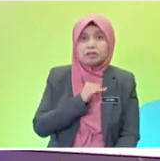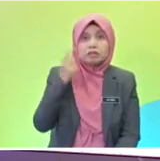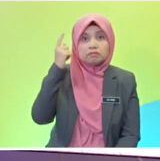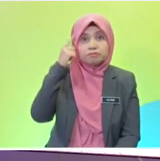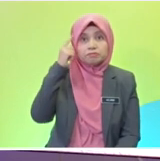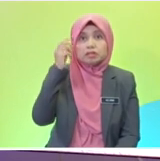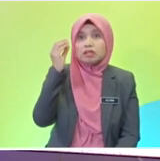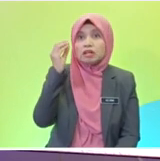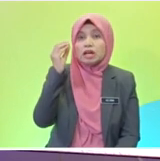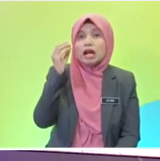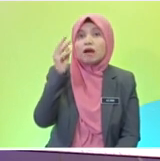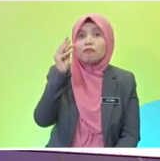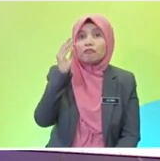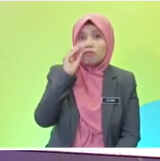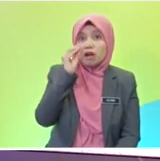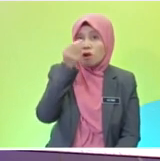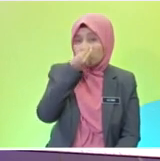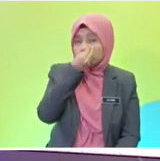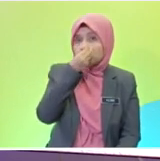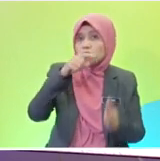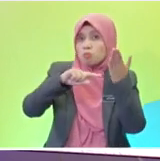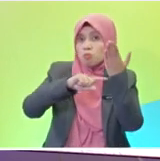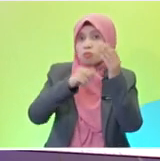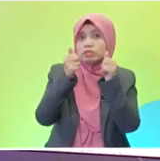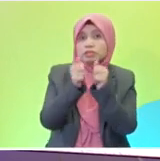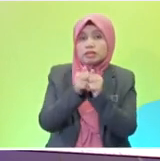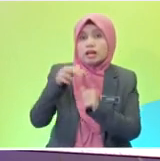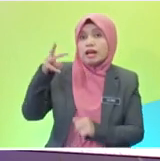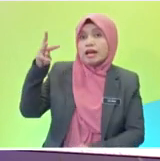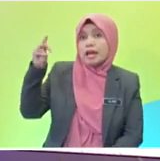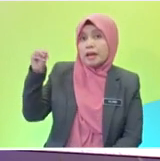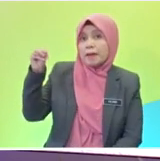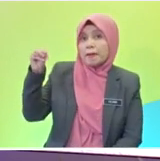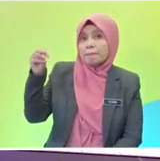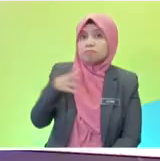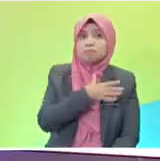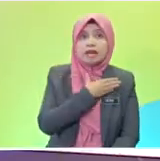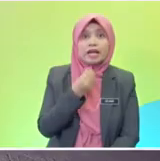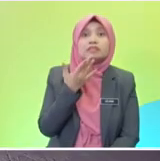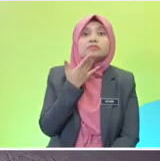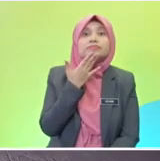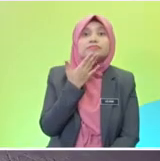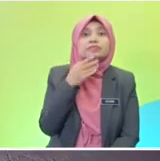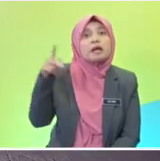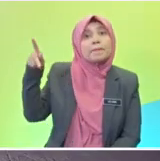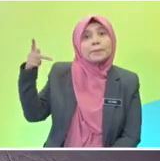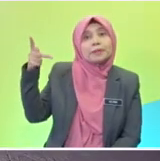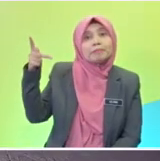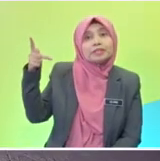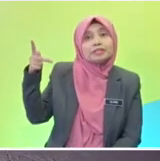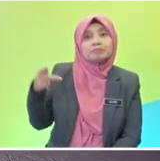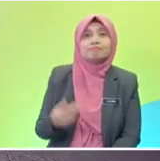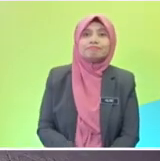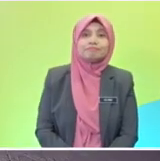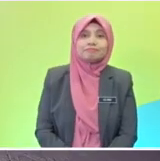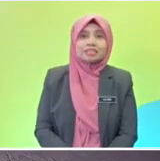starts with the letter M. Okay. And it's purple in color. It's purple in color. Yes. I